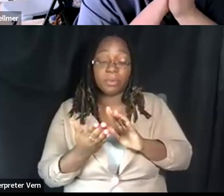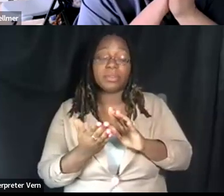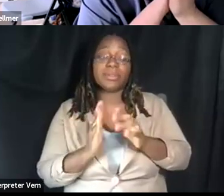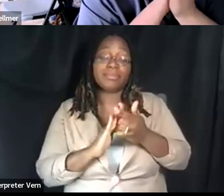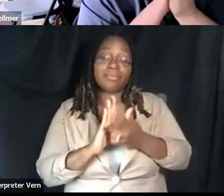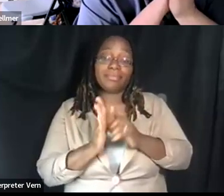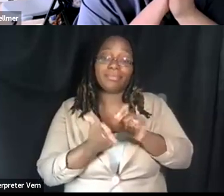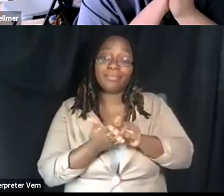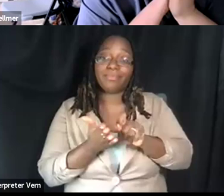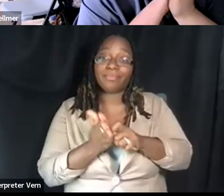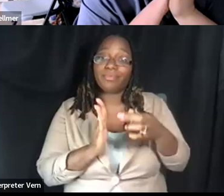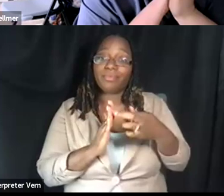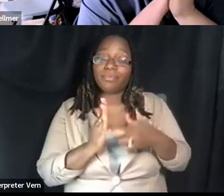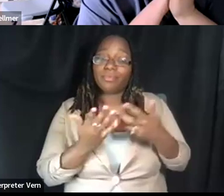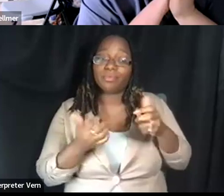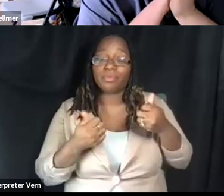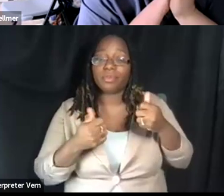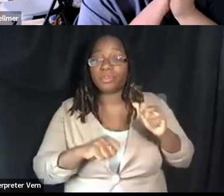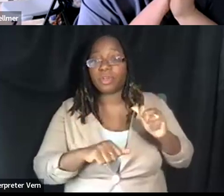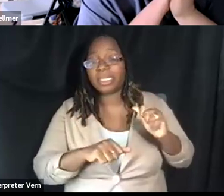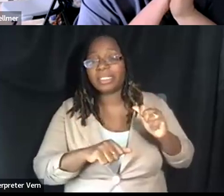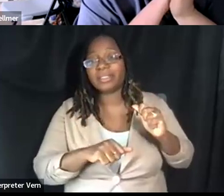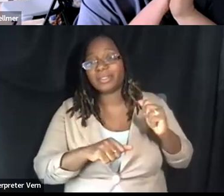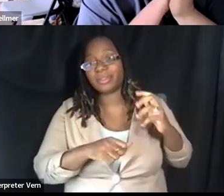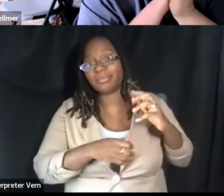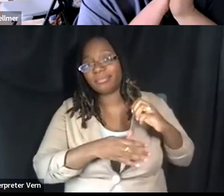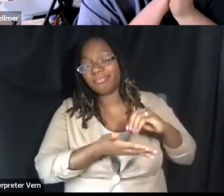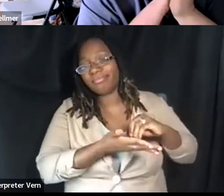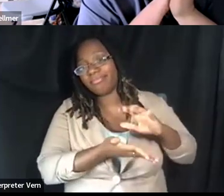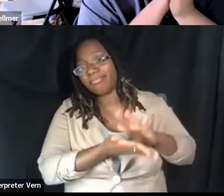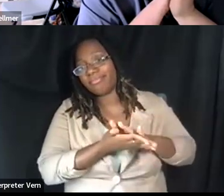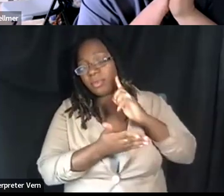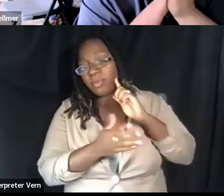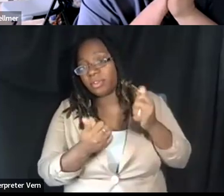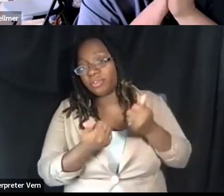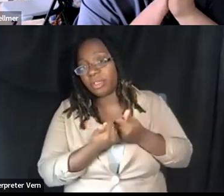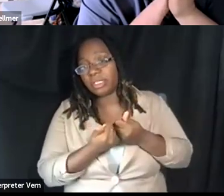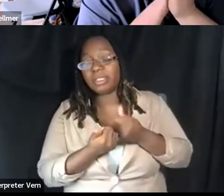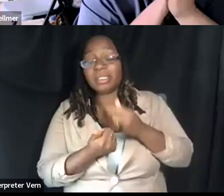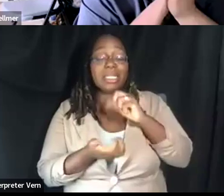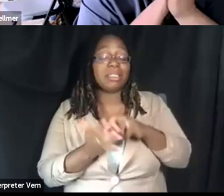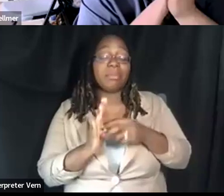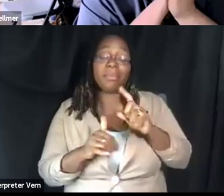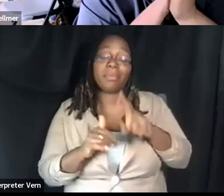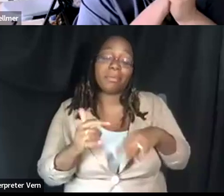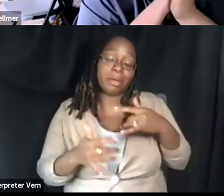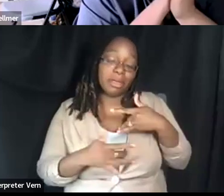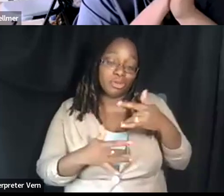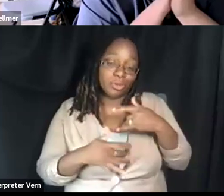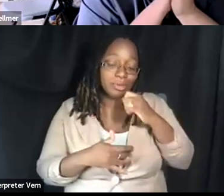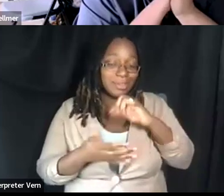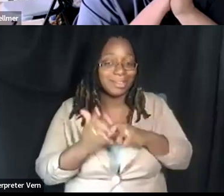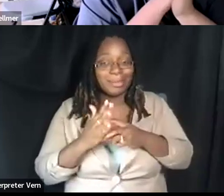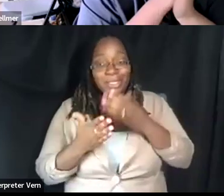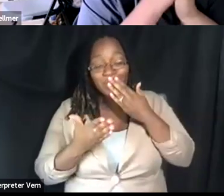been inoculating them from that challenge. That's not to say we shouldn't be concerned. It's not to say it was a good decision, but we're not